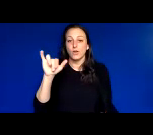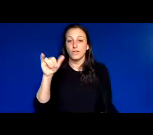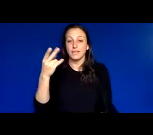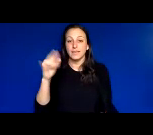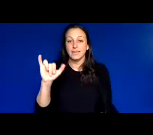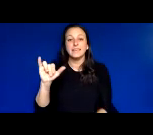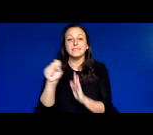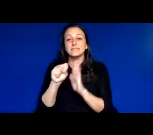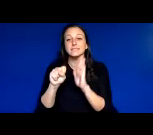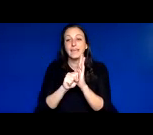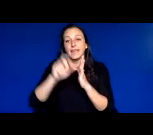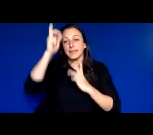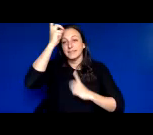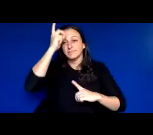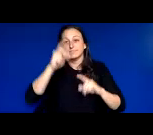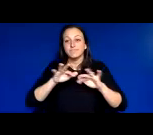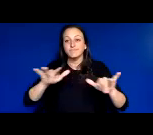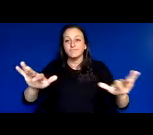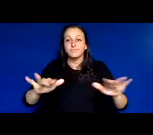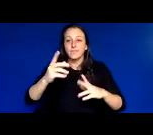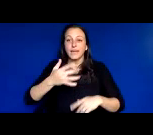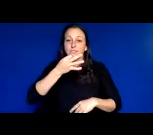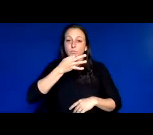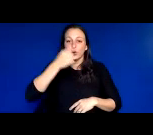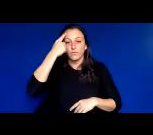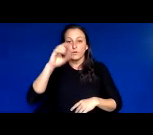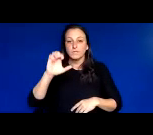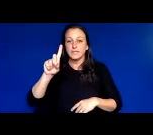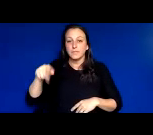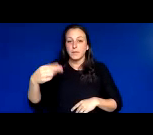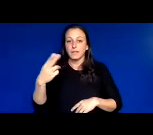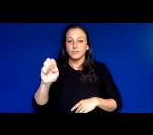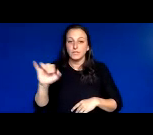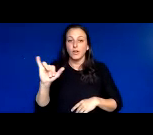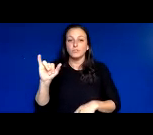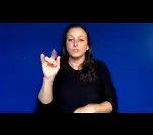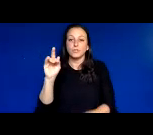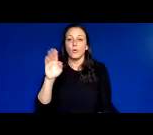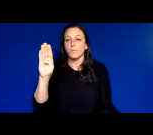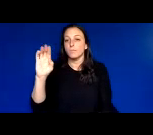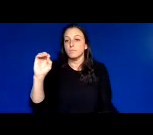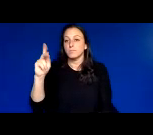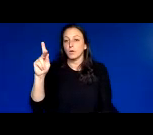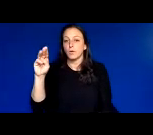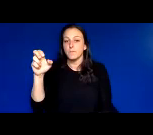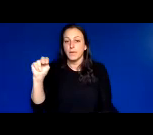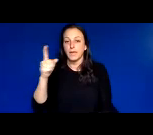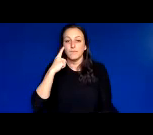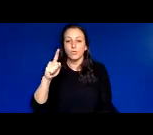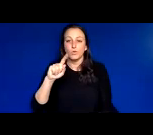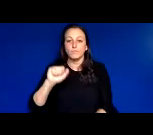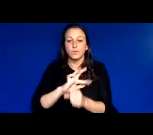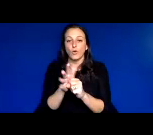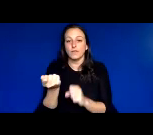for CDPHE, and Scott Bookman, COVID-19 Incident Commander for CDPHE. And with that, we're going to go ahead and